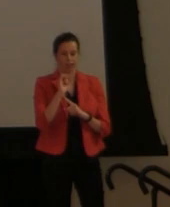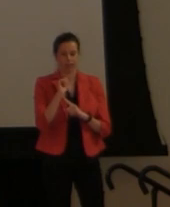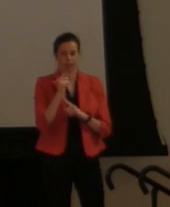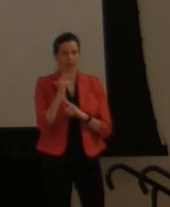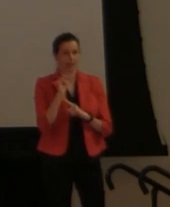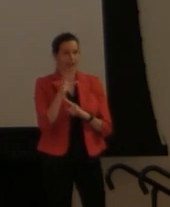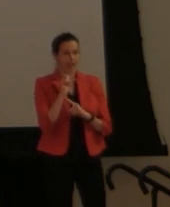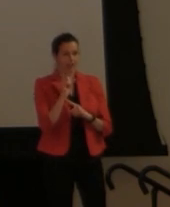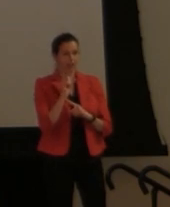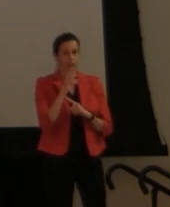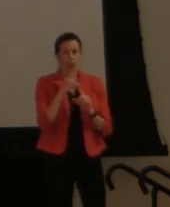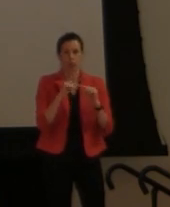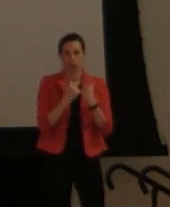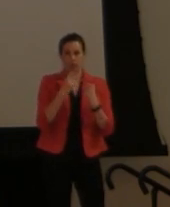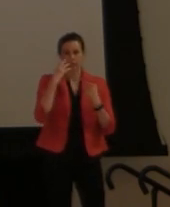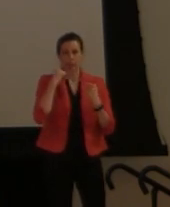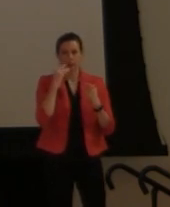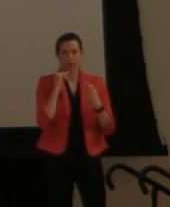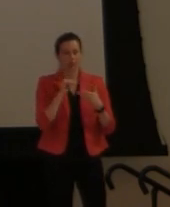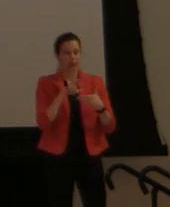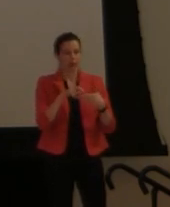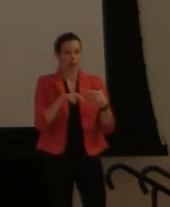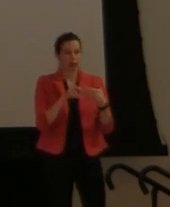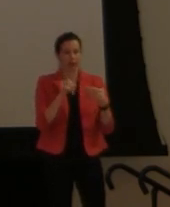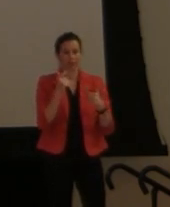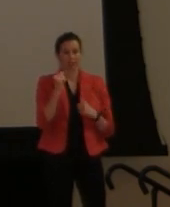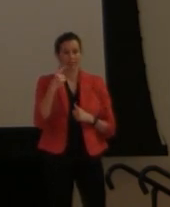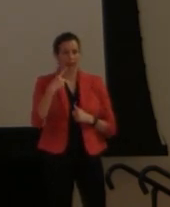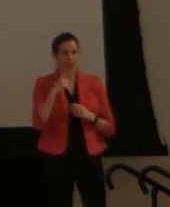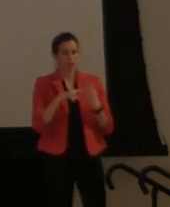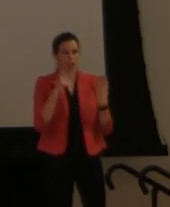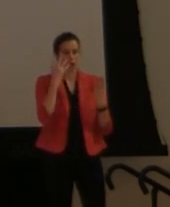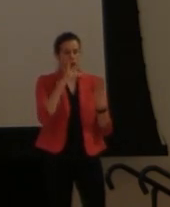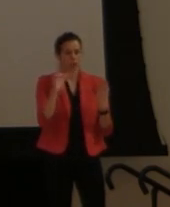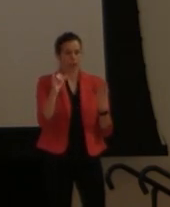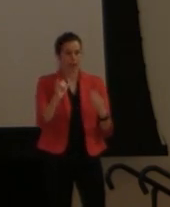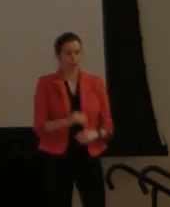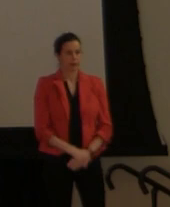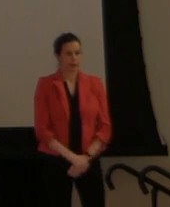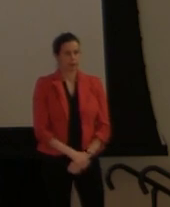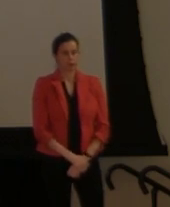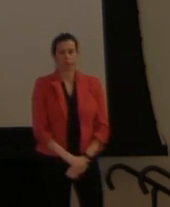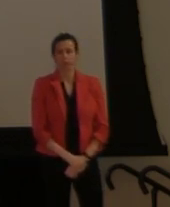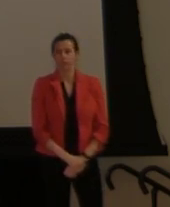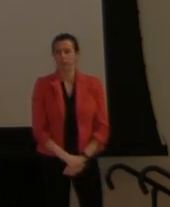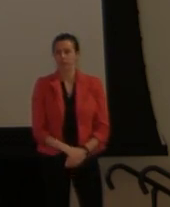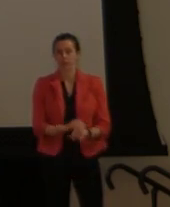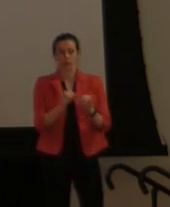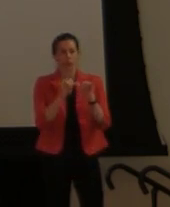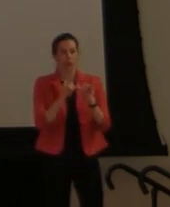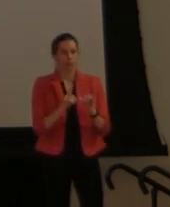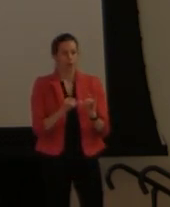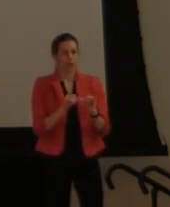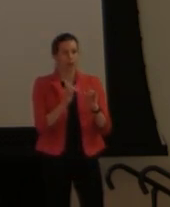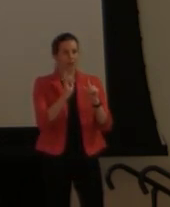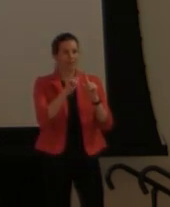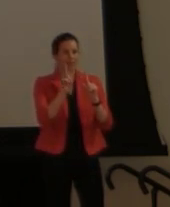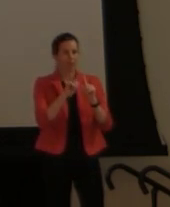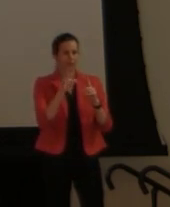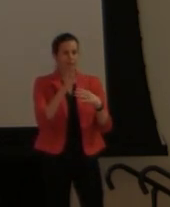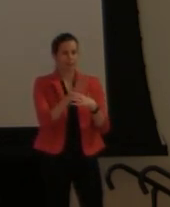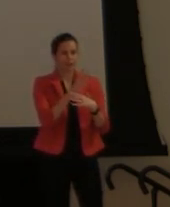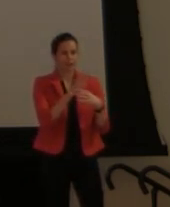outcomes and what that gap in outcomes really looks like. We measure the magnitude of difference